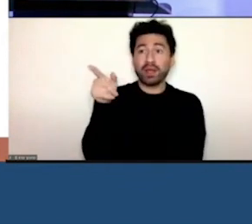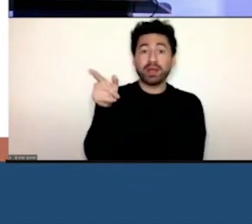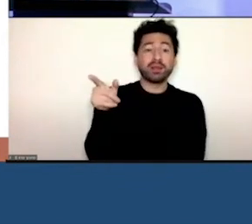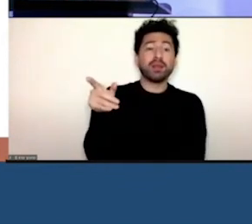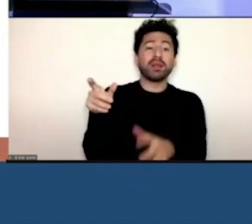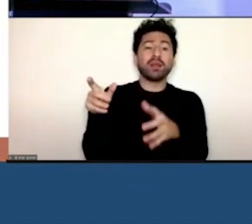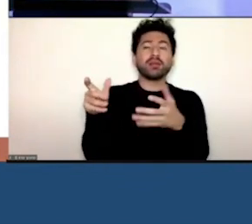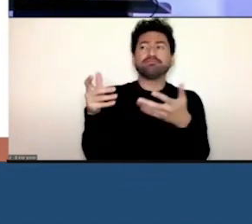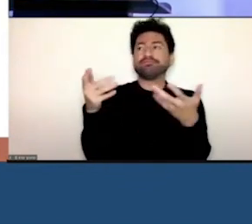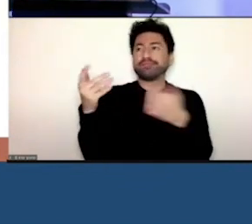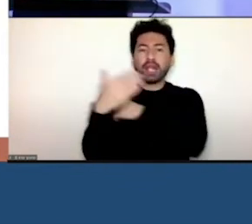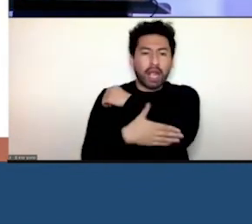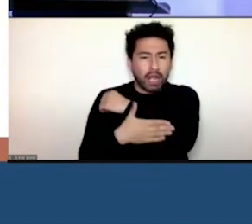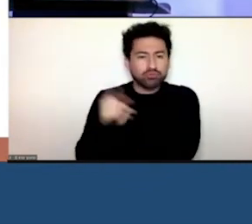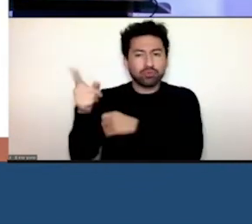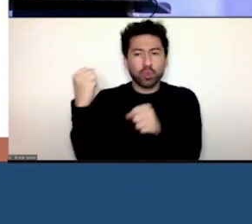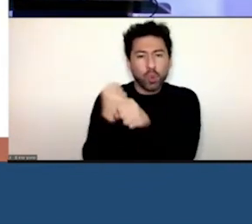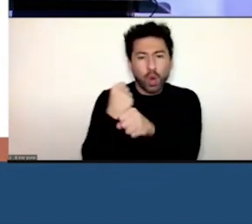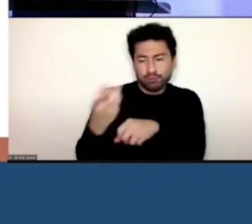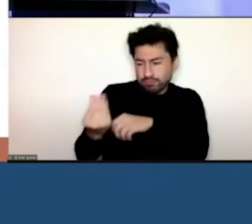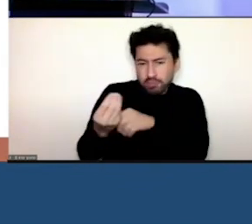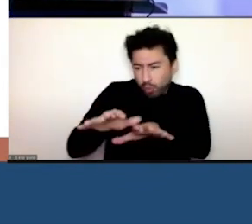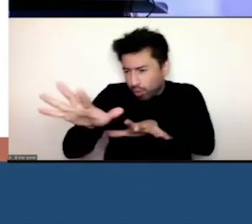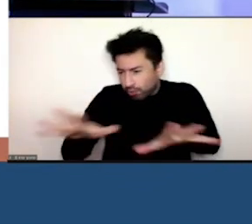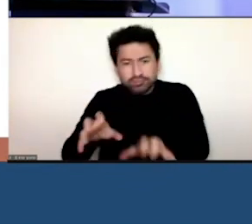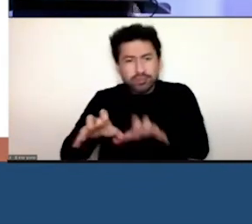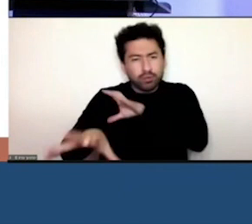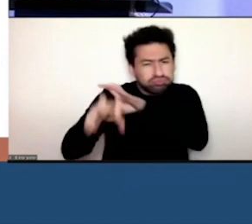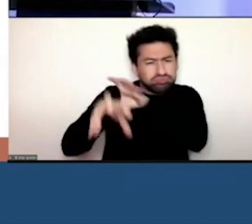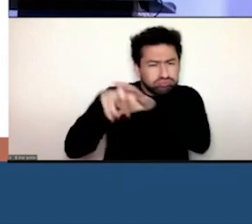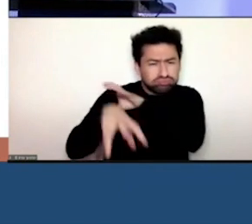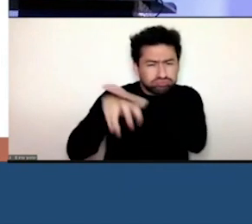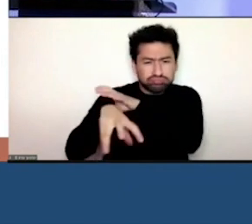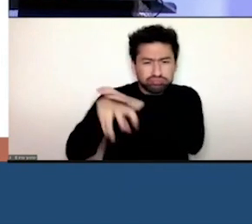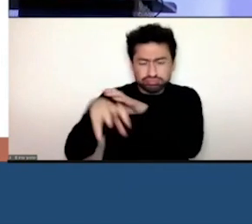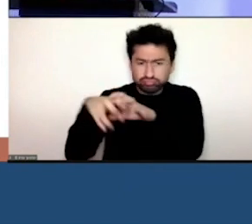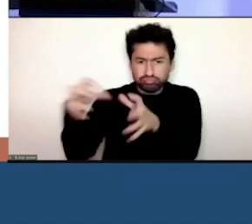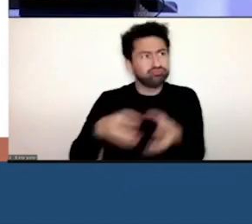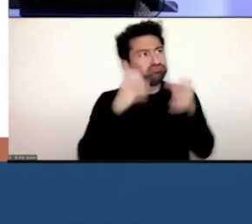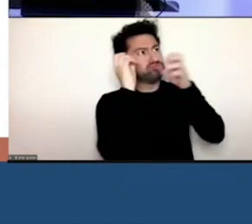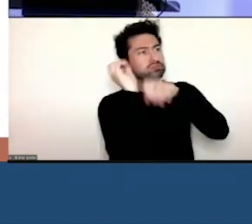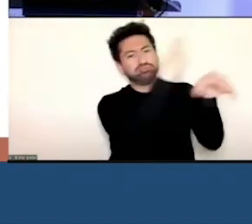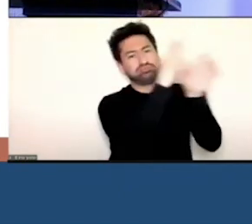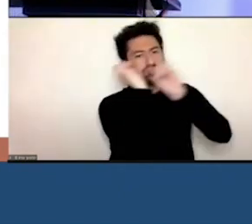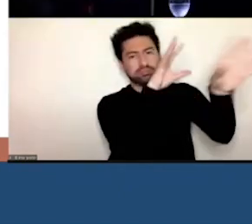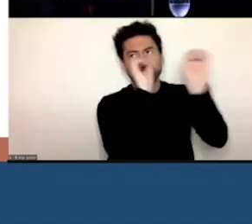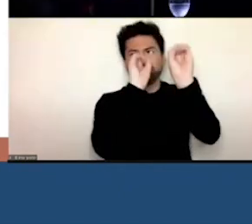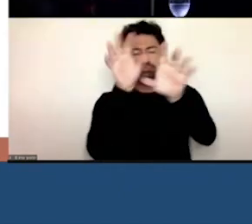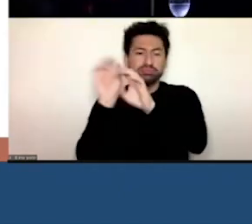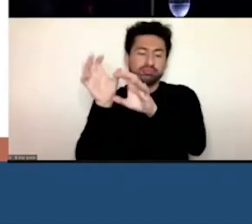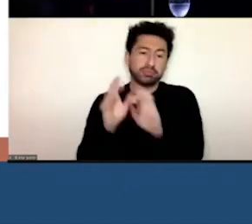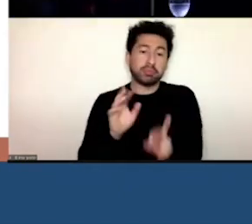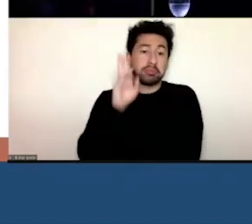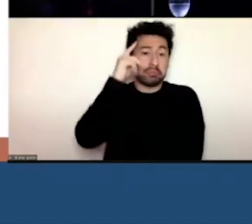Many countries are, um, of course, they're looking towards good prices for the commodities and